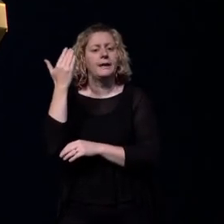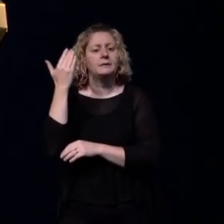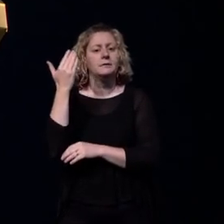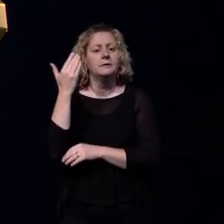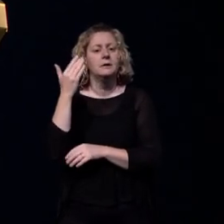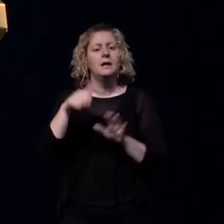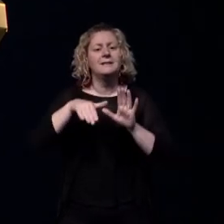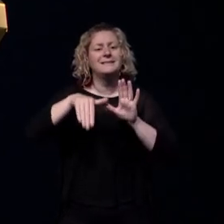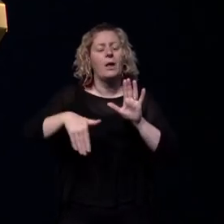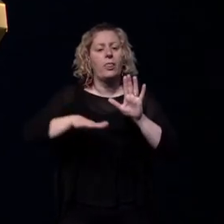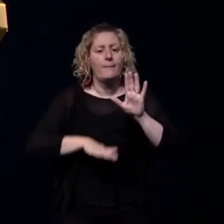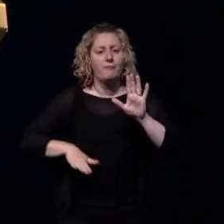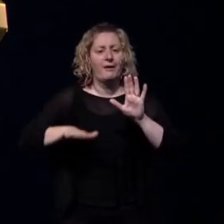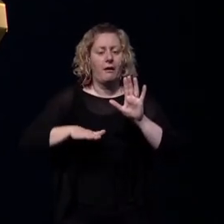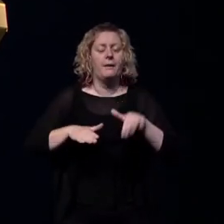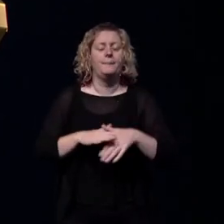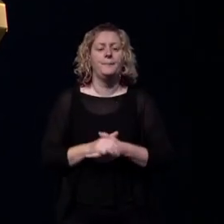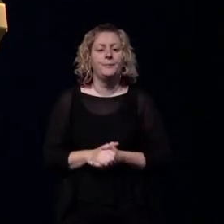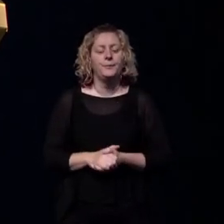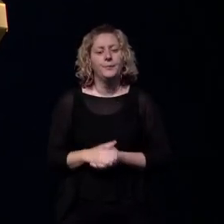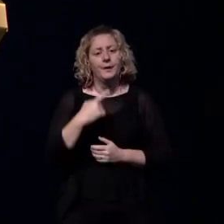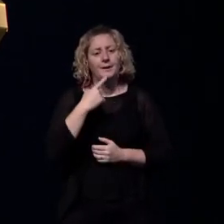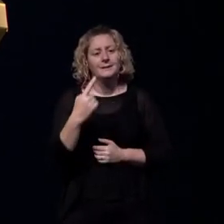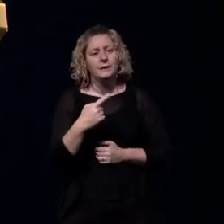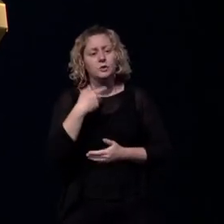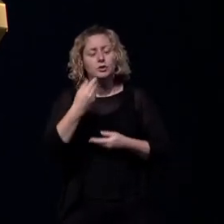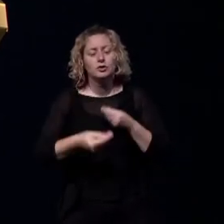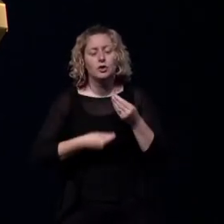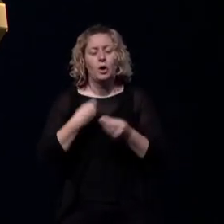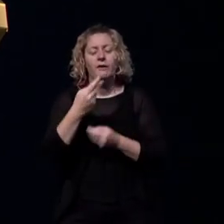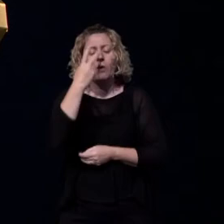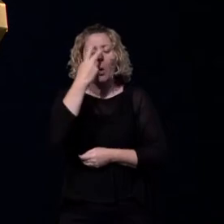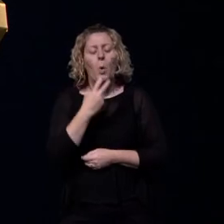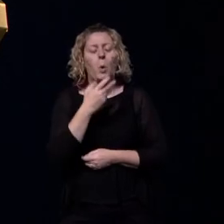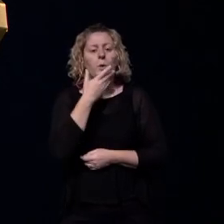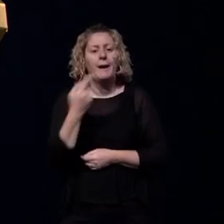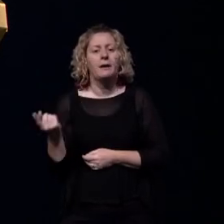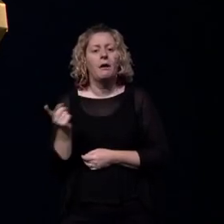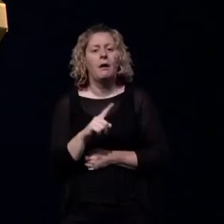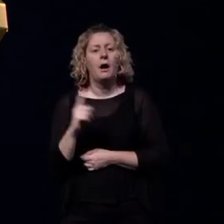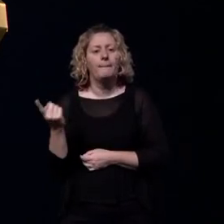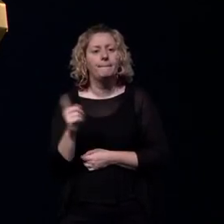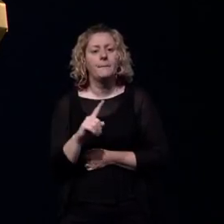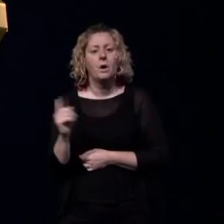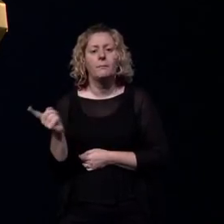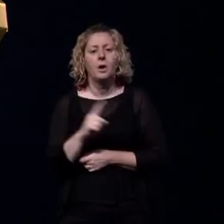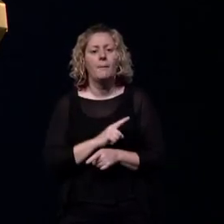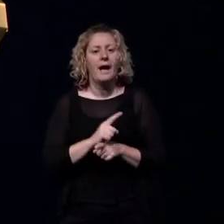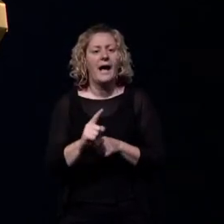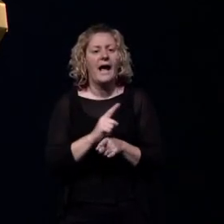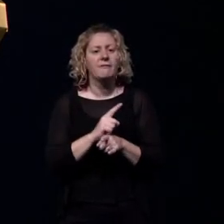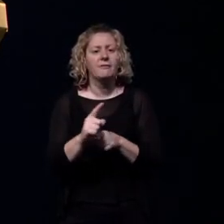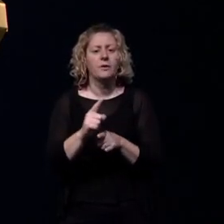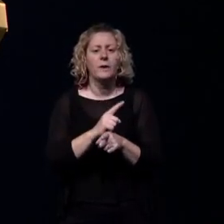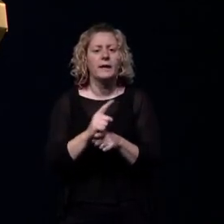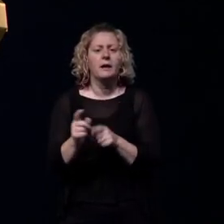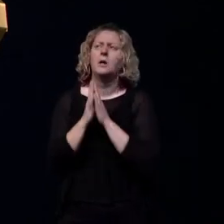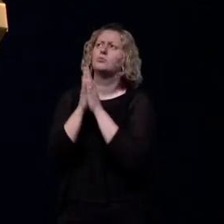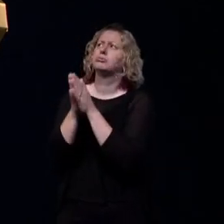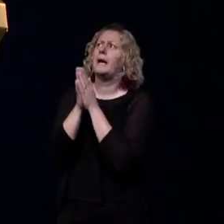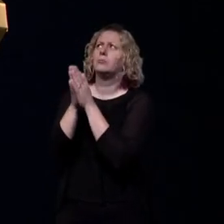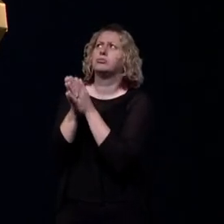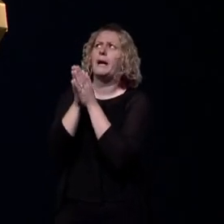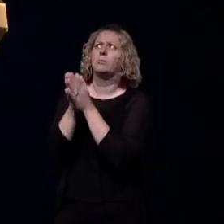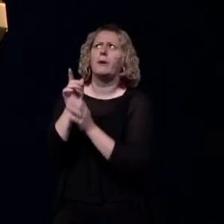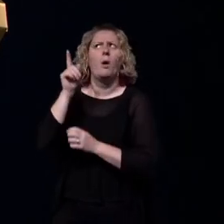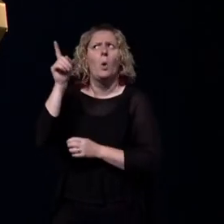of an old man who each week would come to the church prayer meeting and zealously pray, "Oh Lord, the old spider of sin, the spider of sin has been